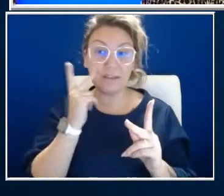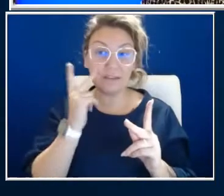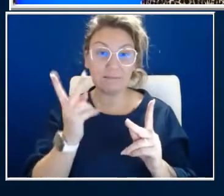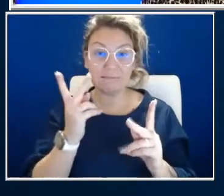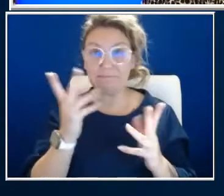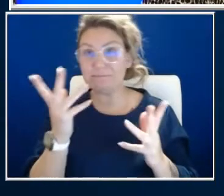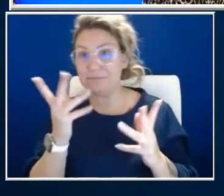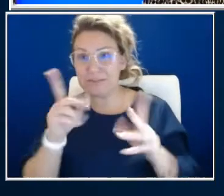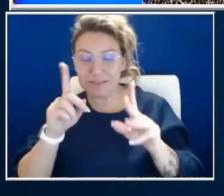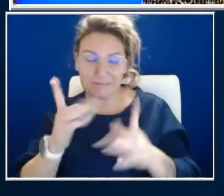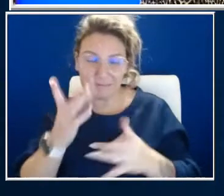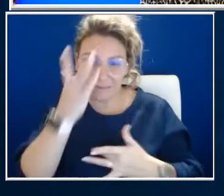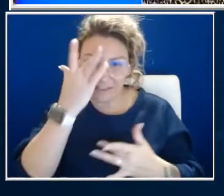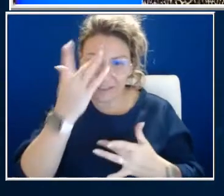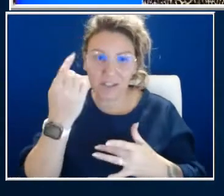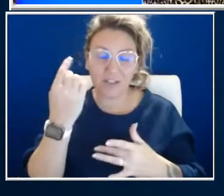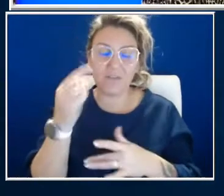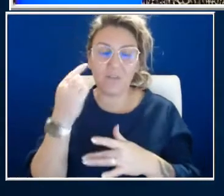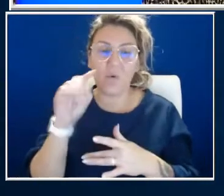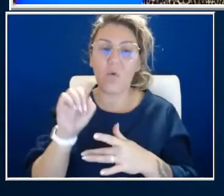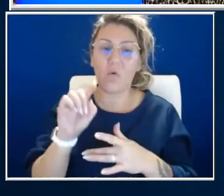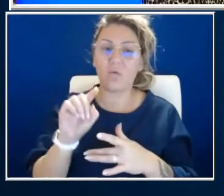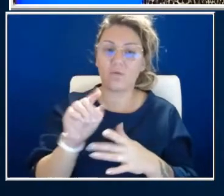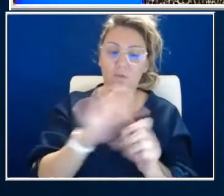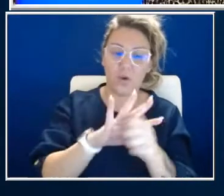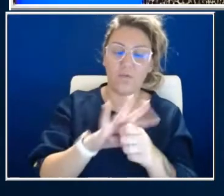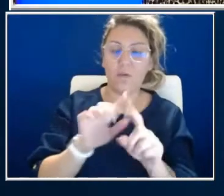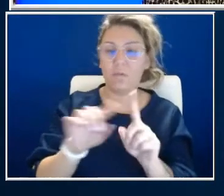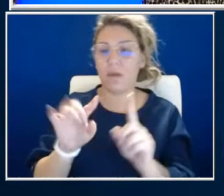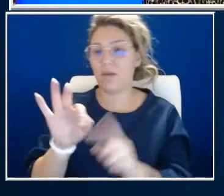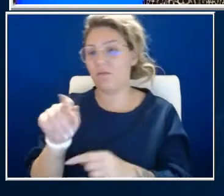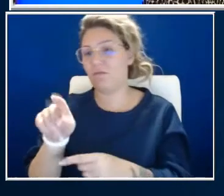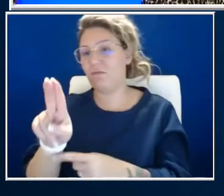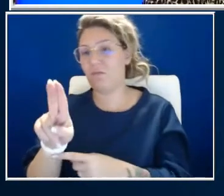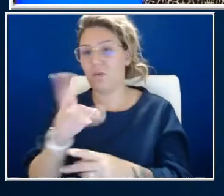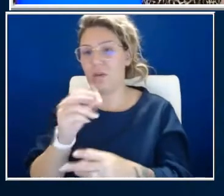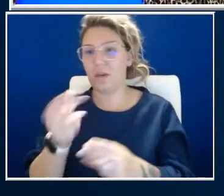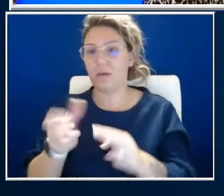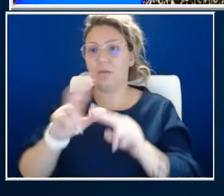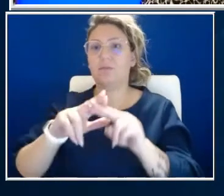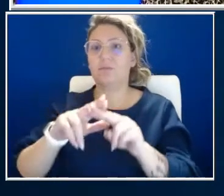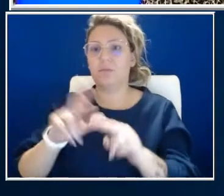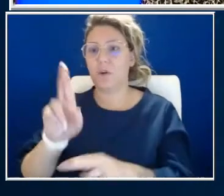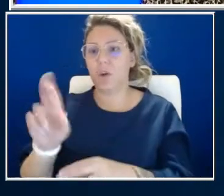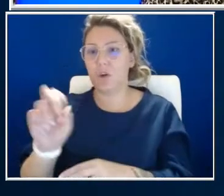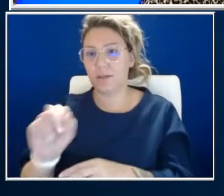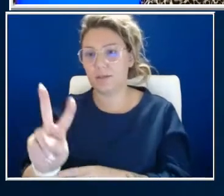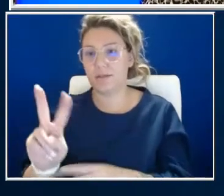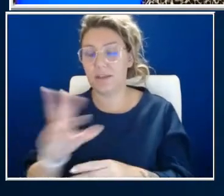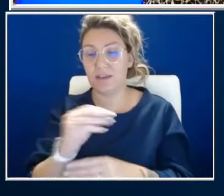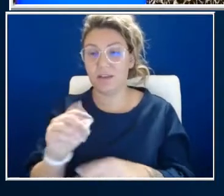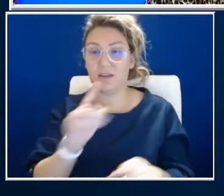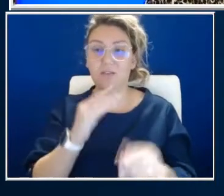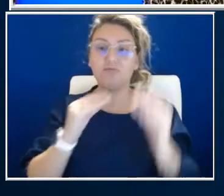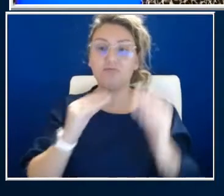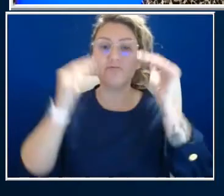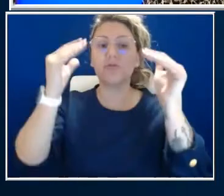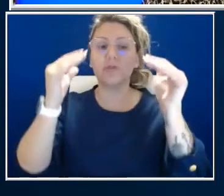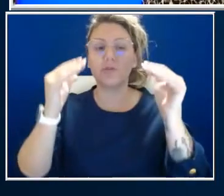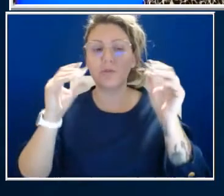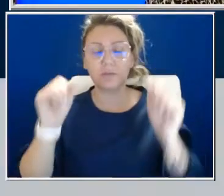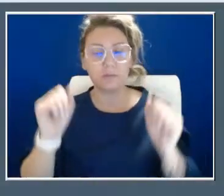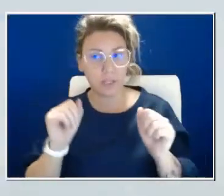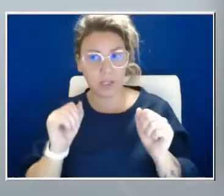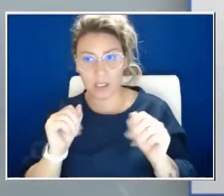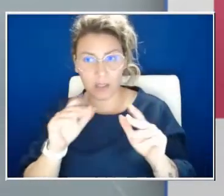to the basics like flu. Yeah. And now we've seen this massive increase in RSV, and not in just kids, but also adults. Yeah. Let's run those numbers